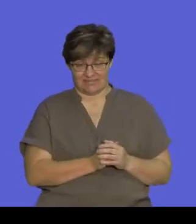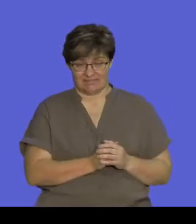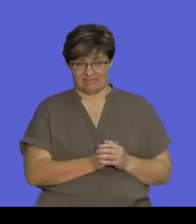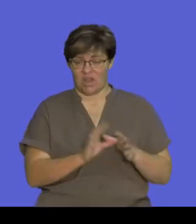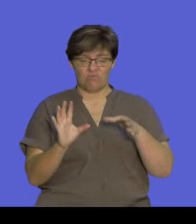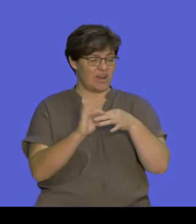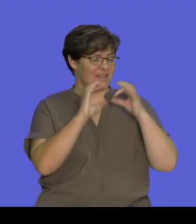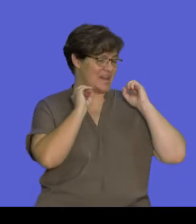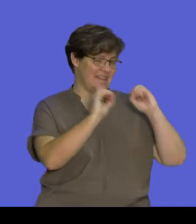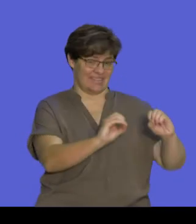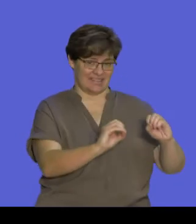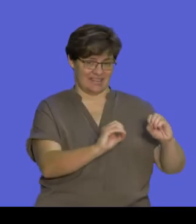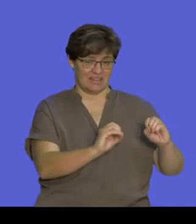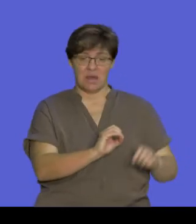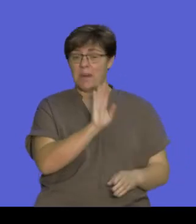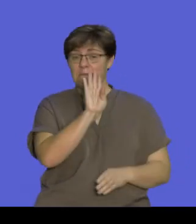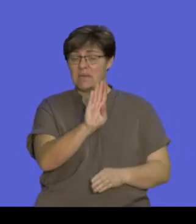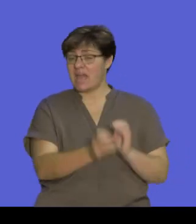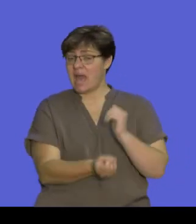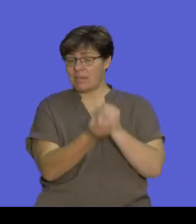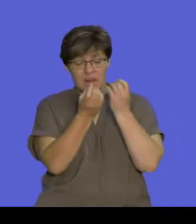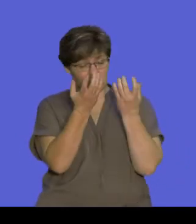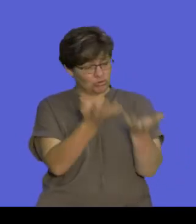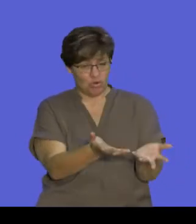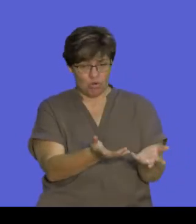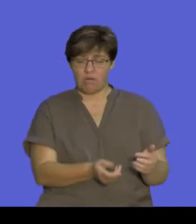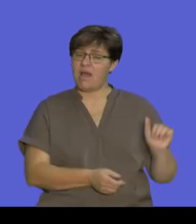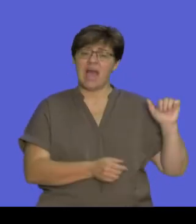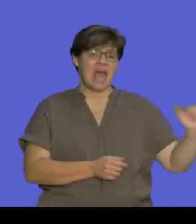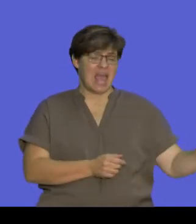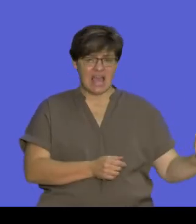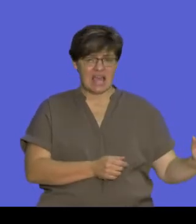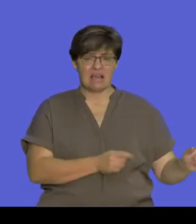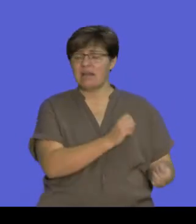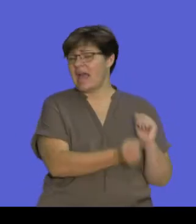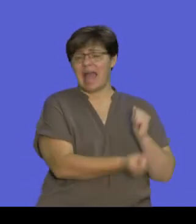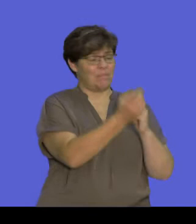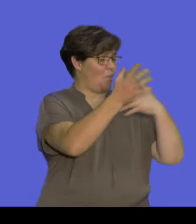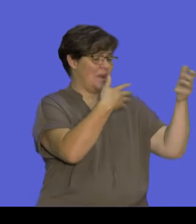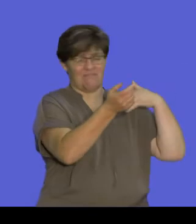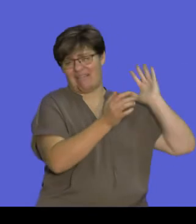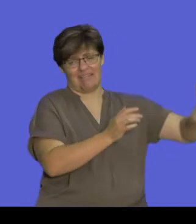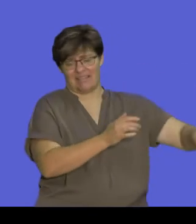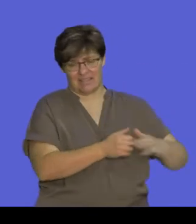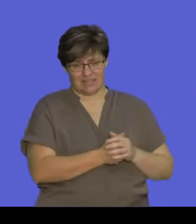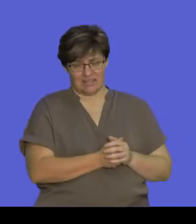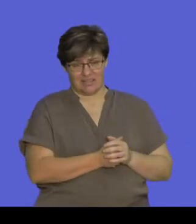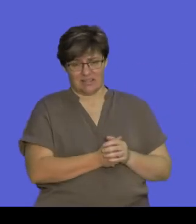not related. If B happens to be a certain number, A can still happen to be whatever it likes. There's